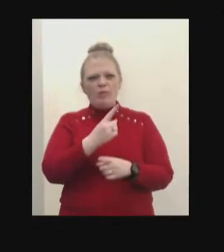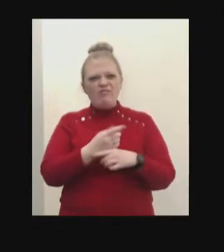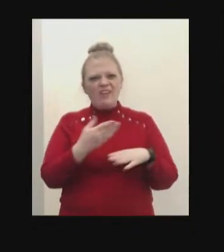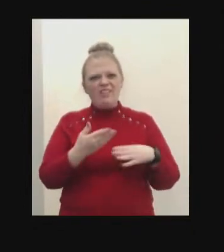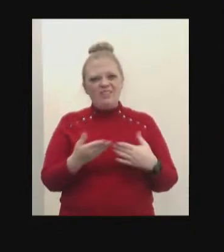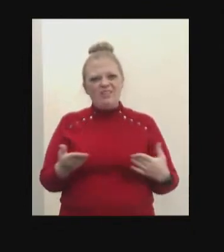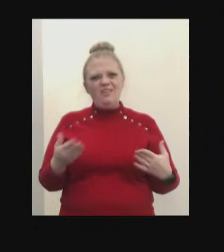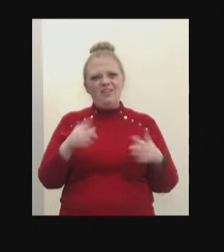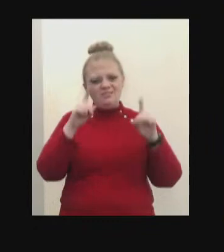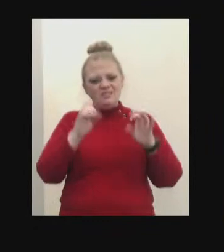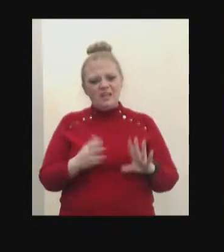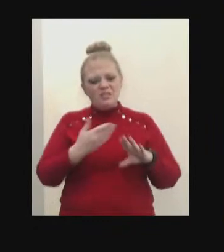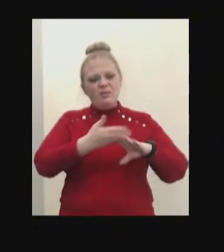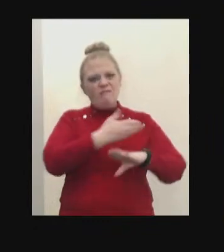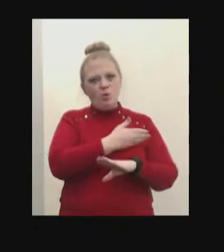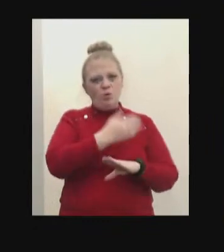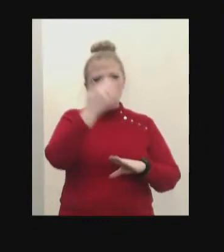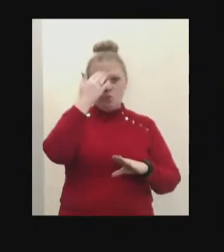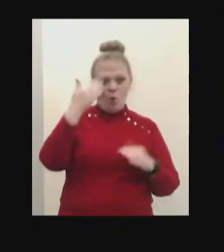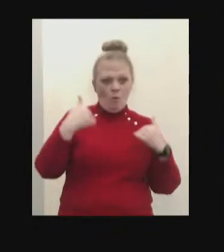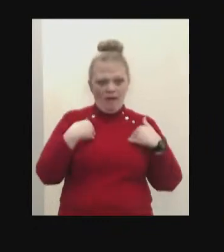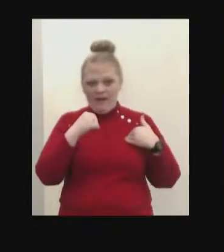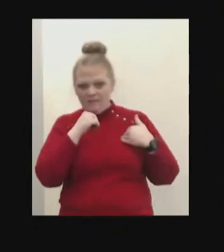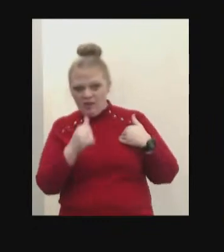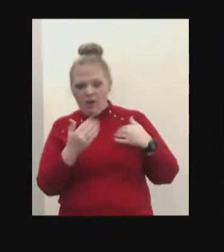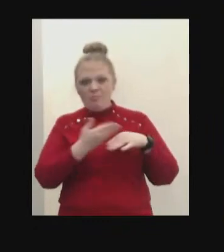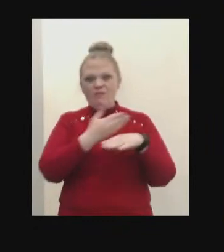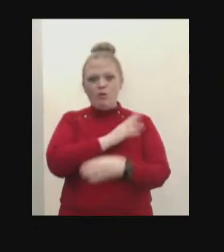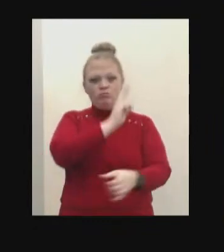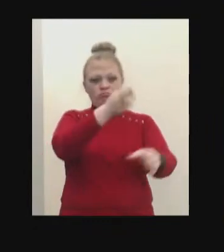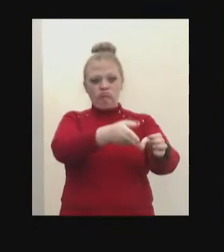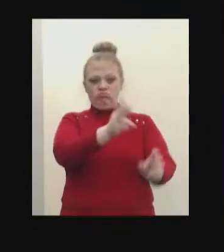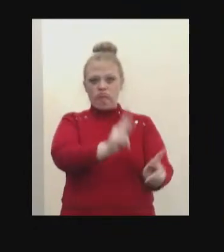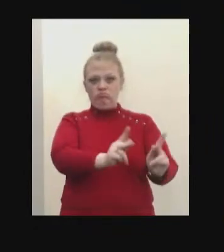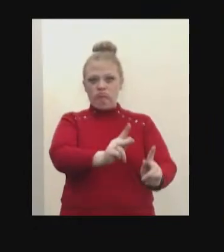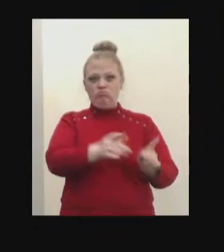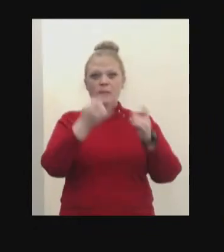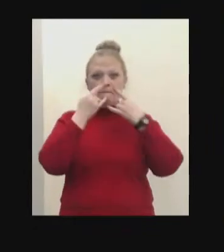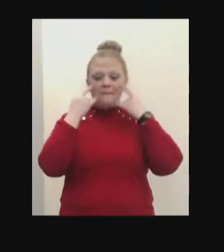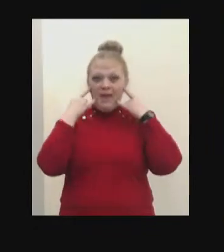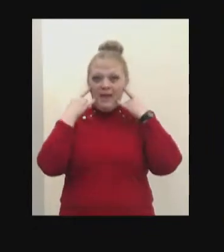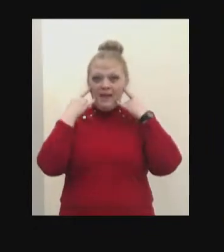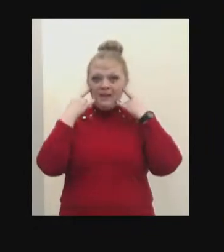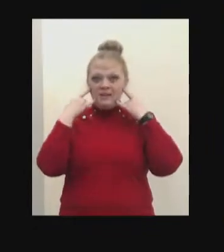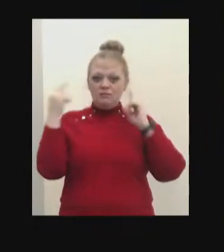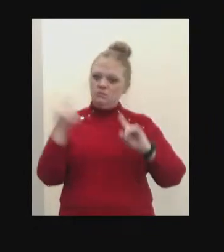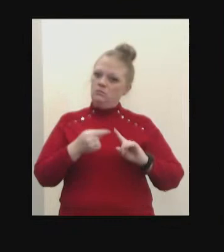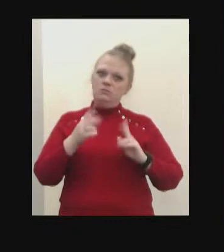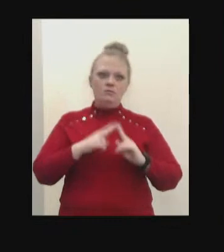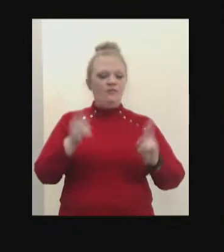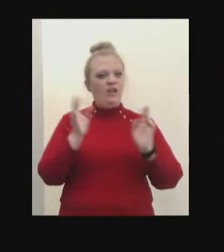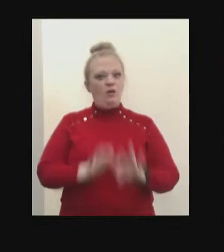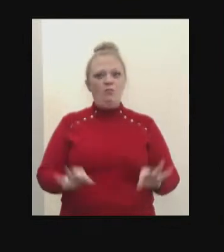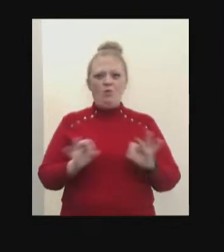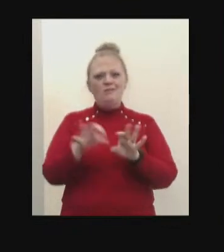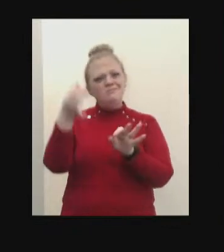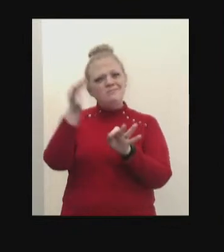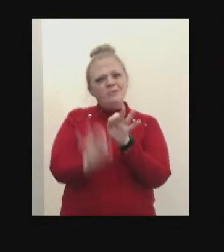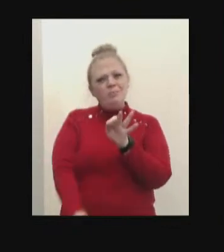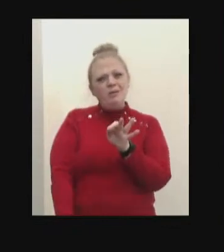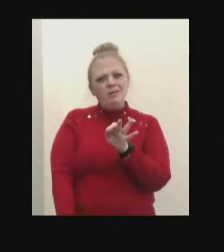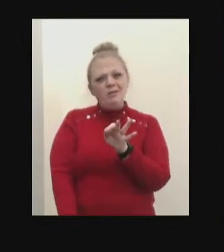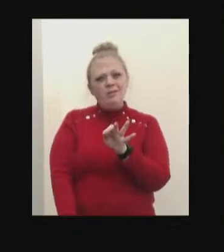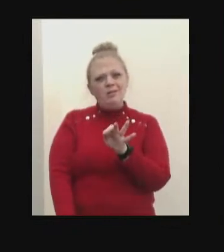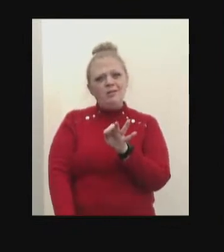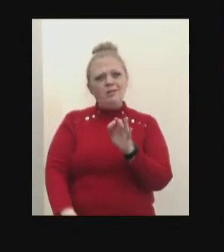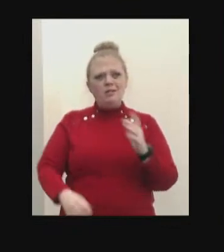test to know your status before you join other people. But wearing a mask is one of the very important and simple